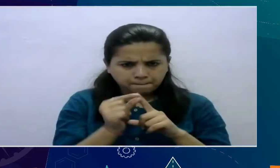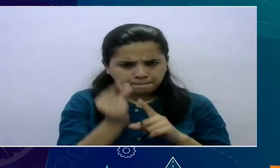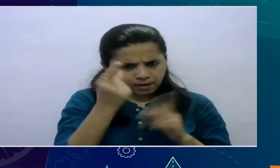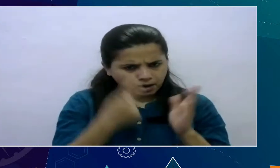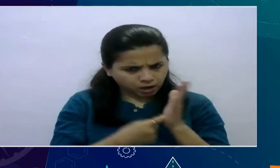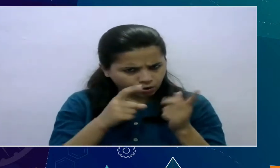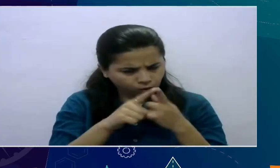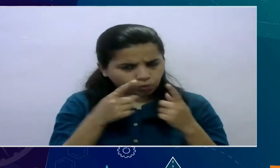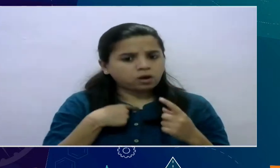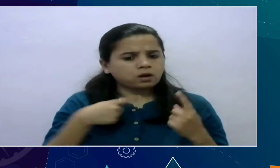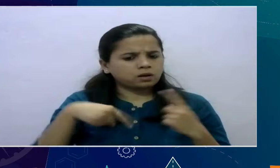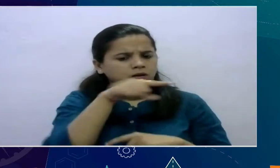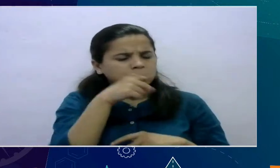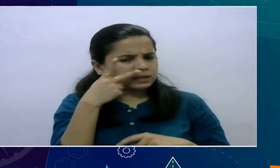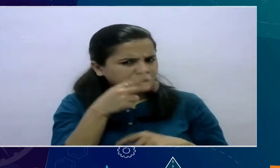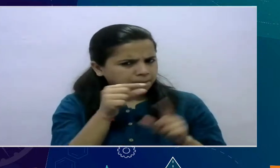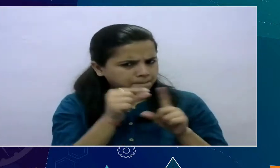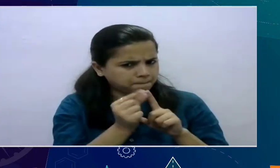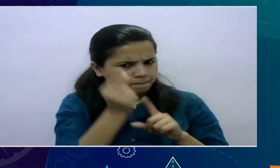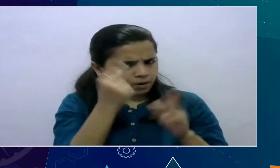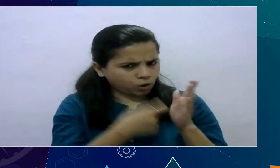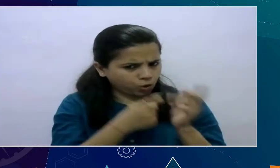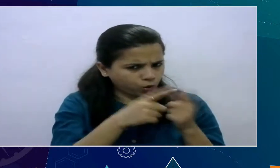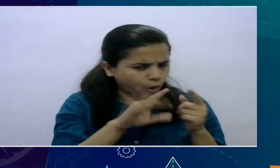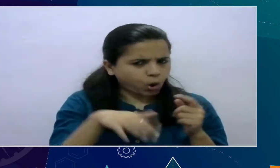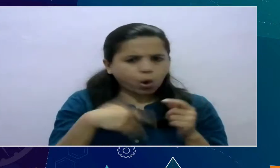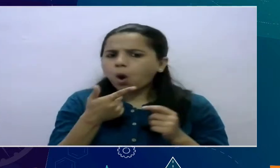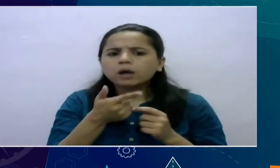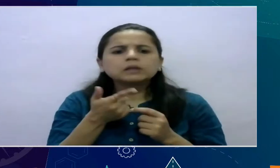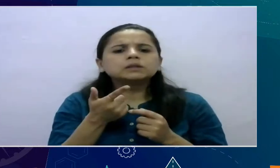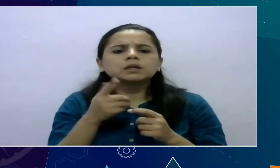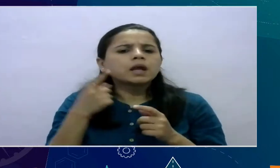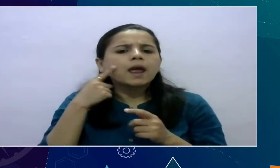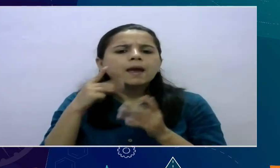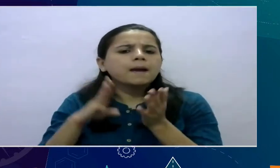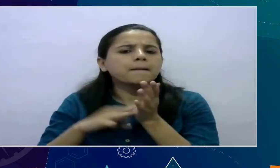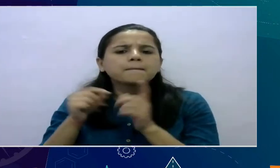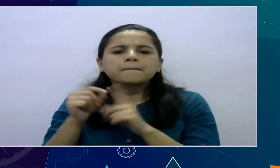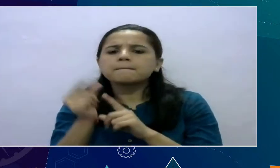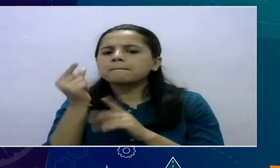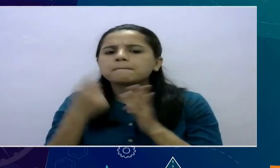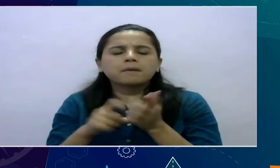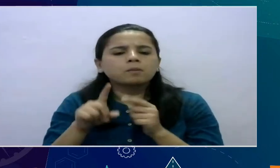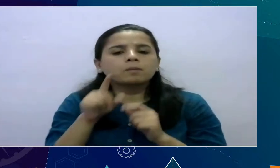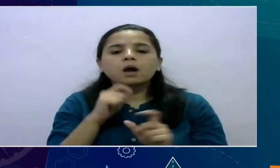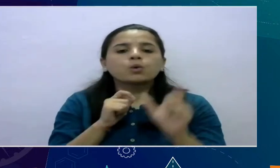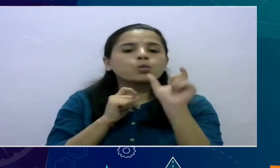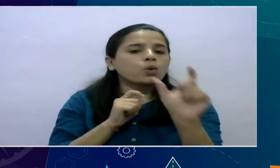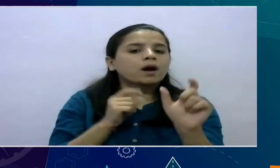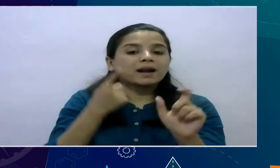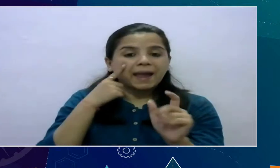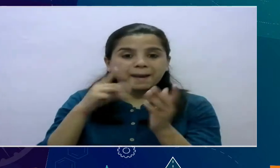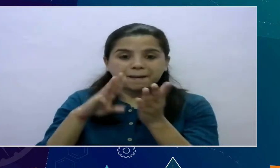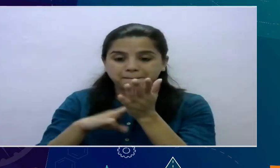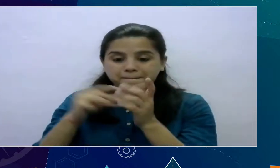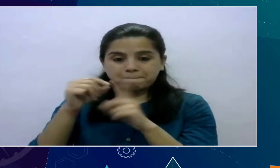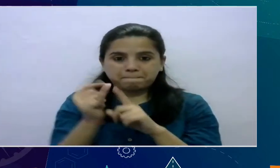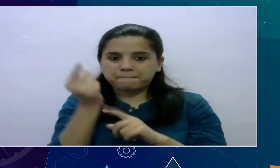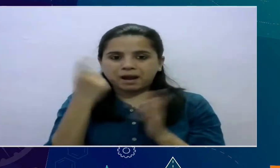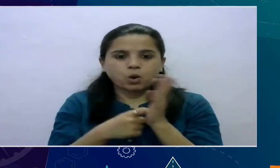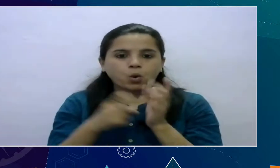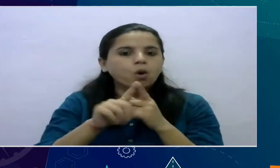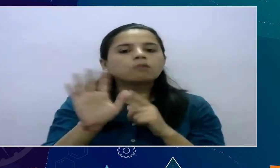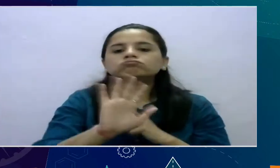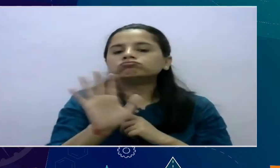around, are they impure or impure? But in case of science, we don't have any word called impure. It is either